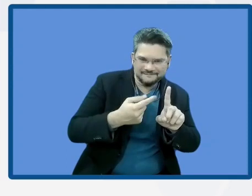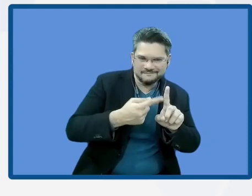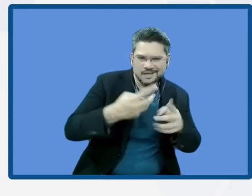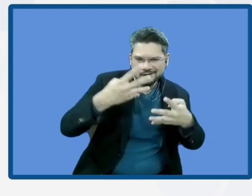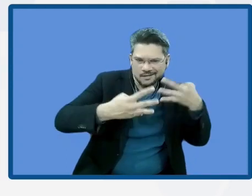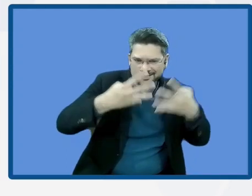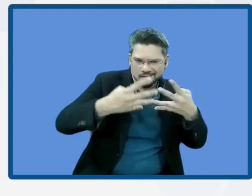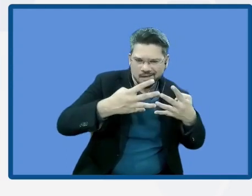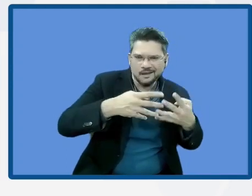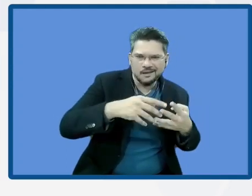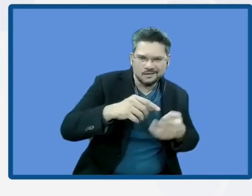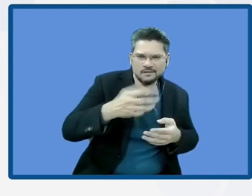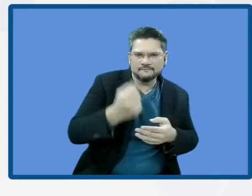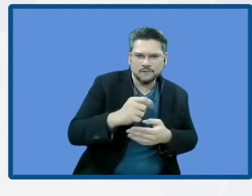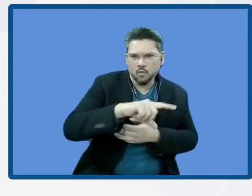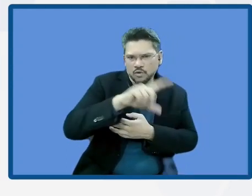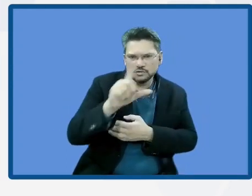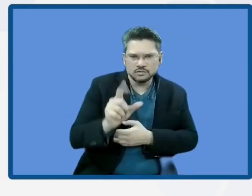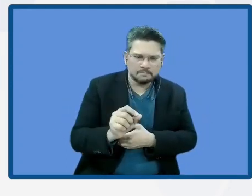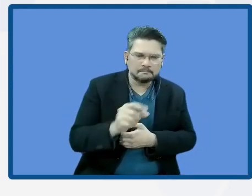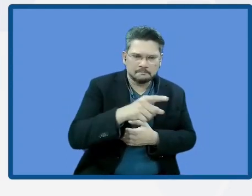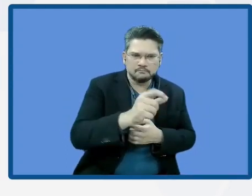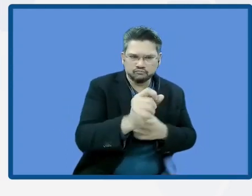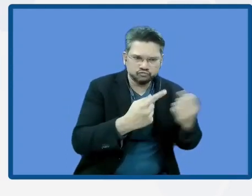So in those cases,